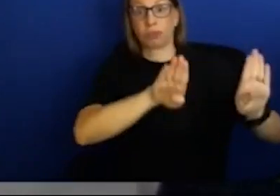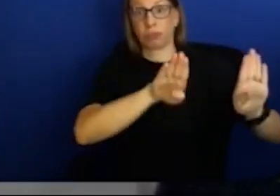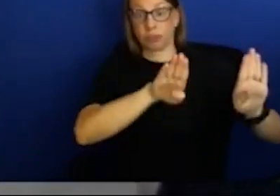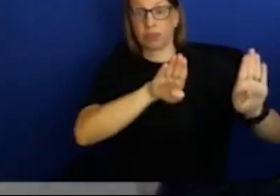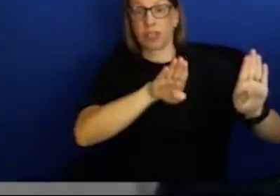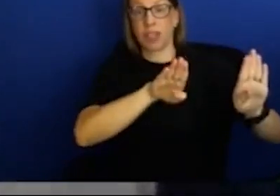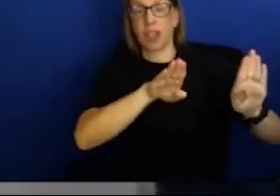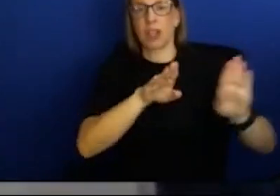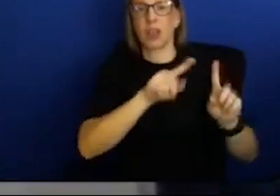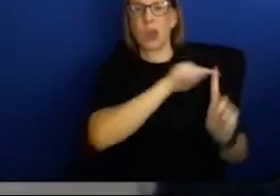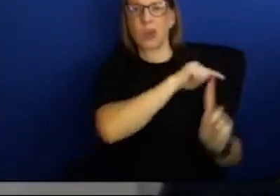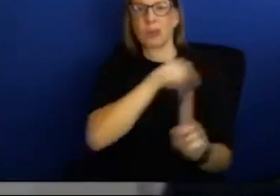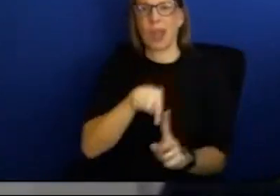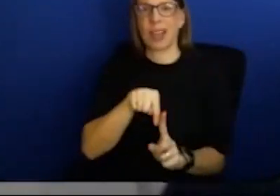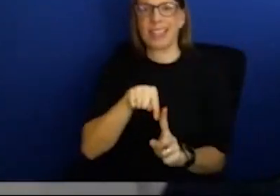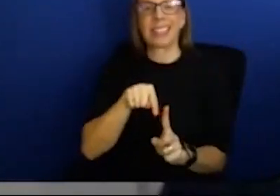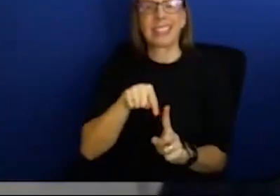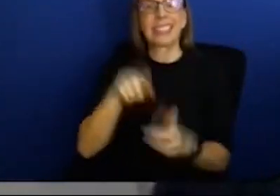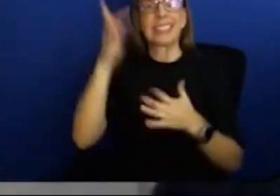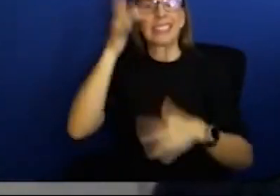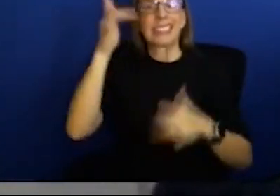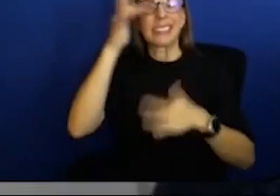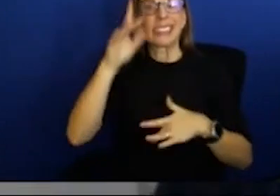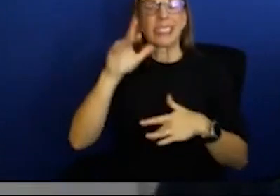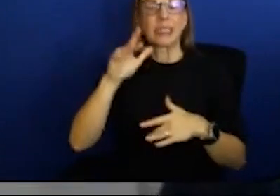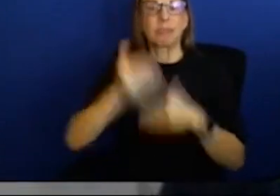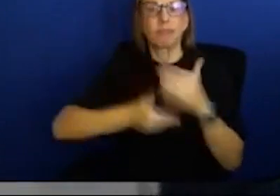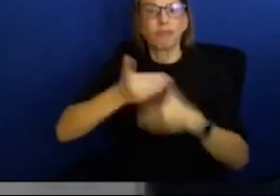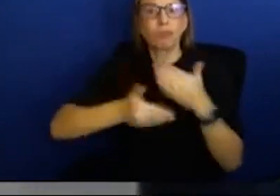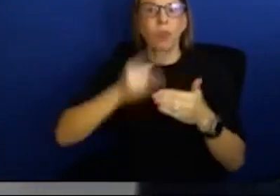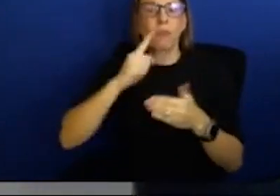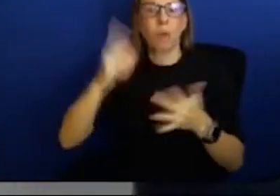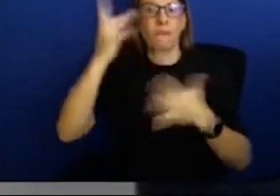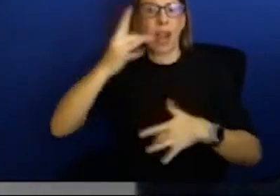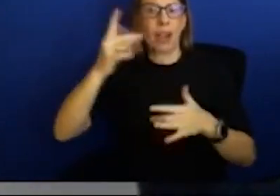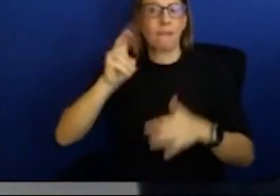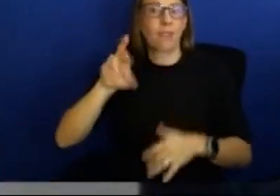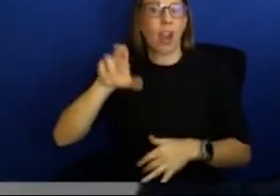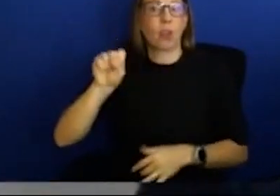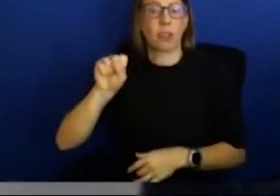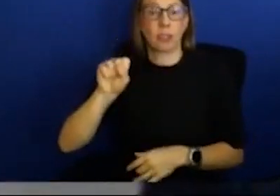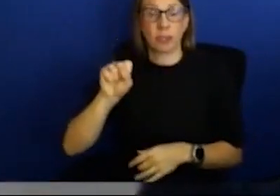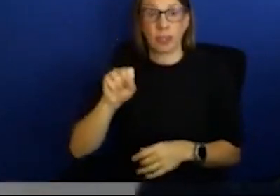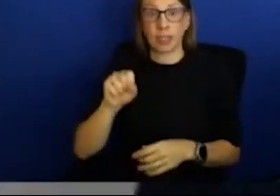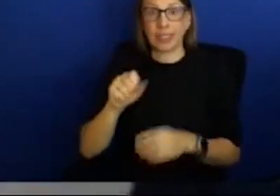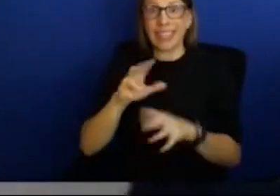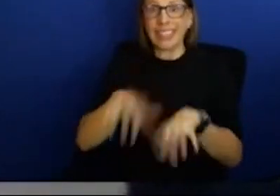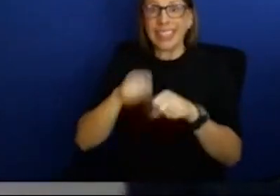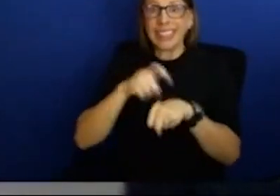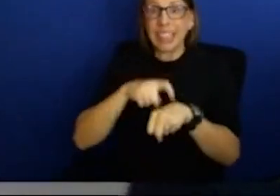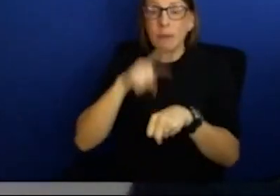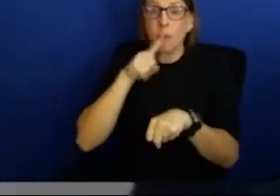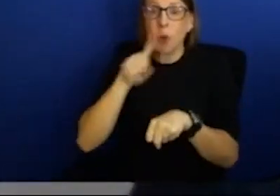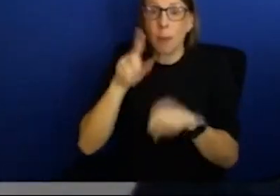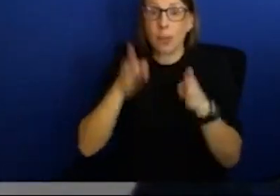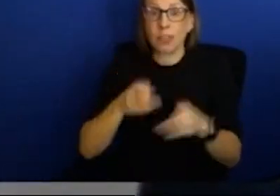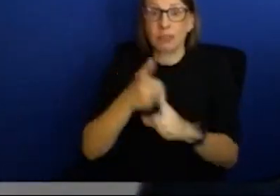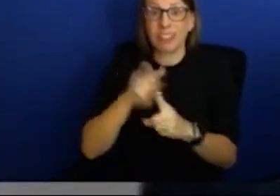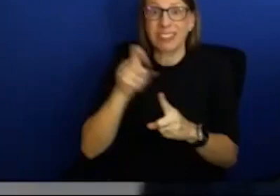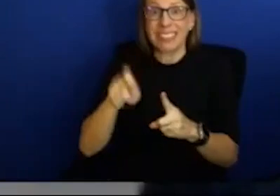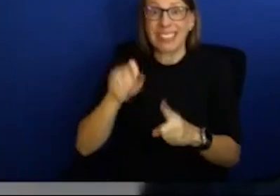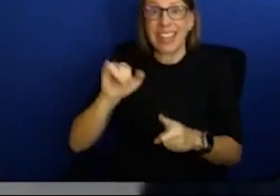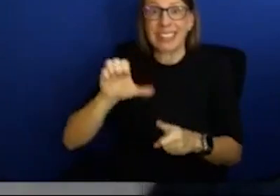the disease course for the virus. It takes time for a person who is going to need intensive care to get to that stage. And